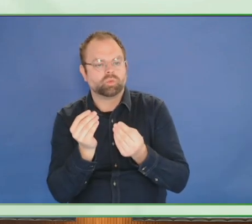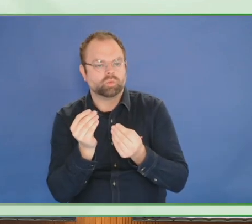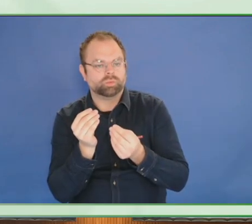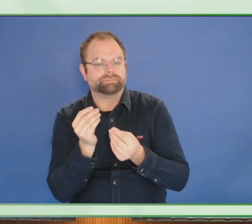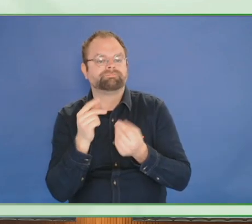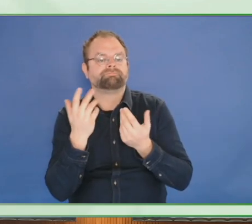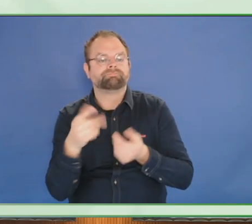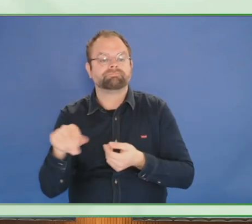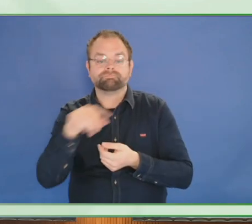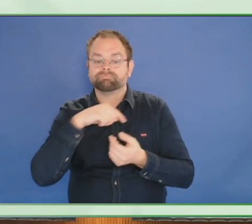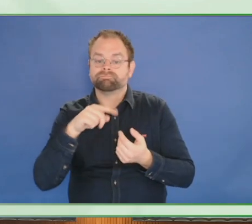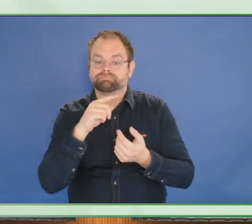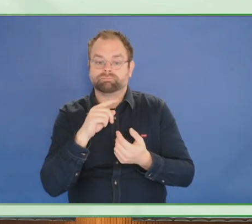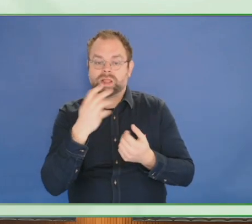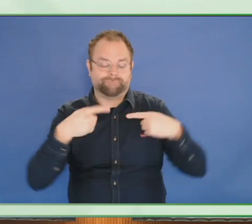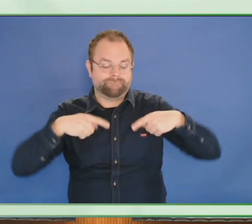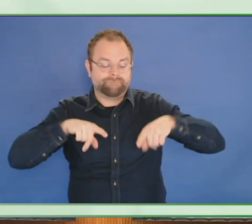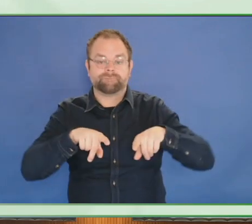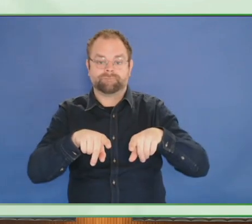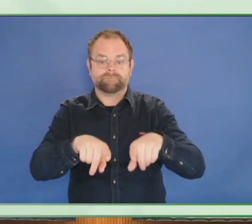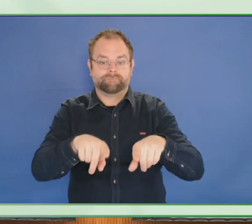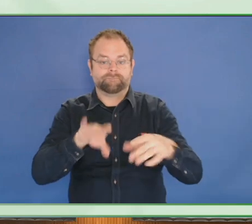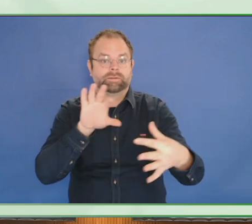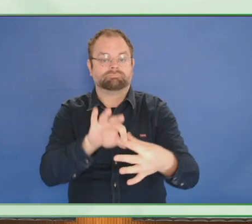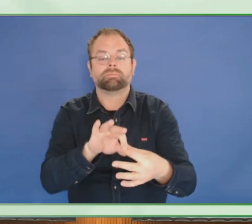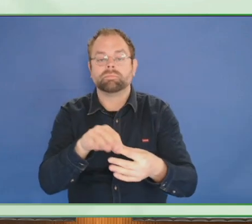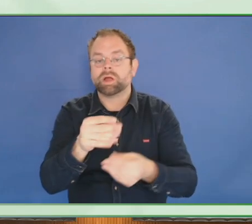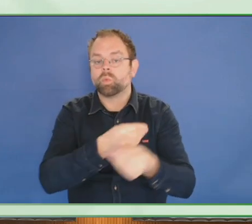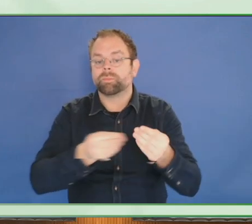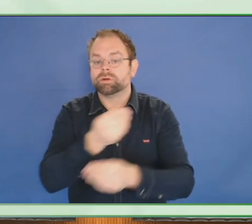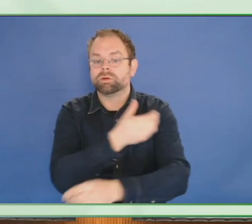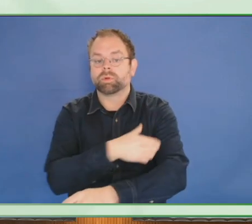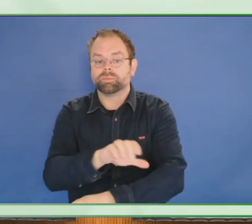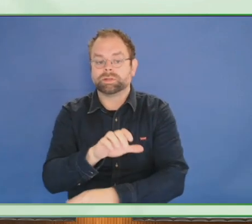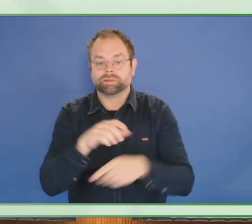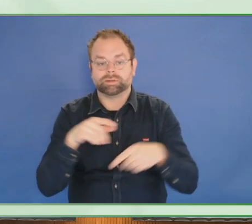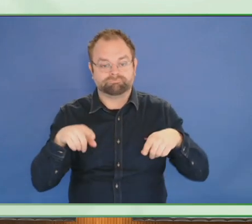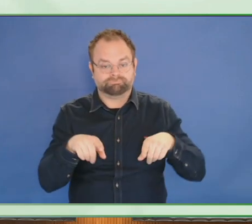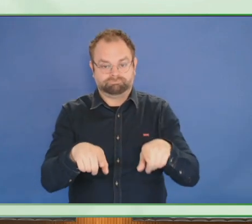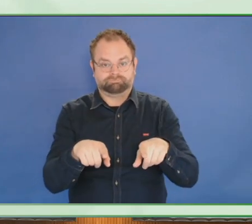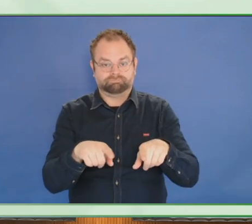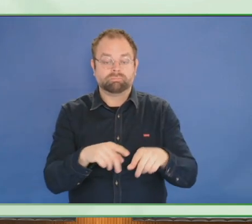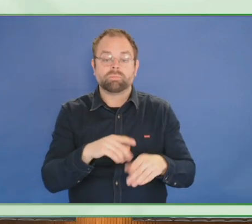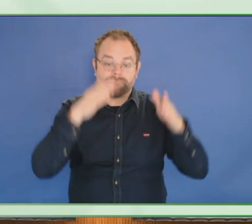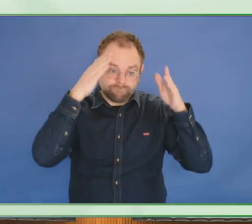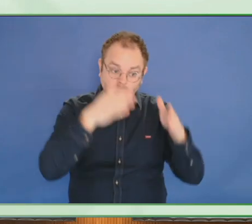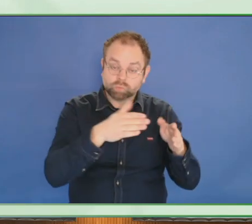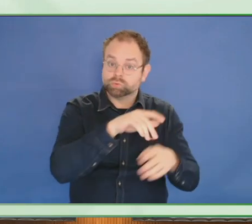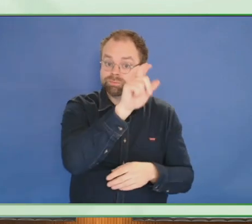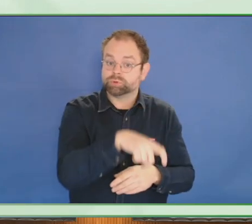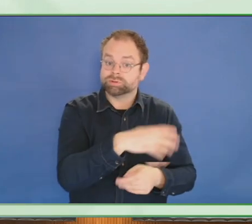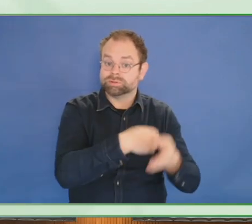disability, we provide psychosocial support to them and their families and career counseling in order to enhance